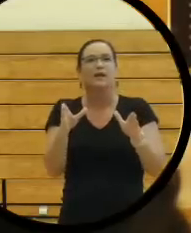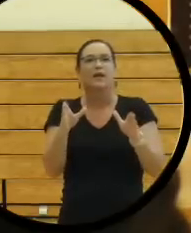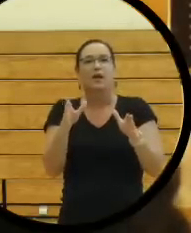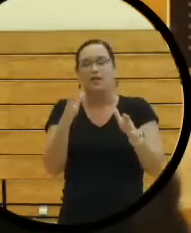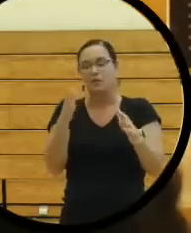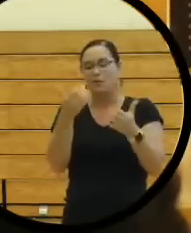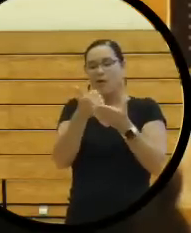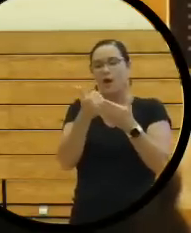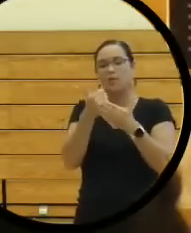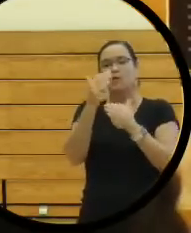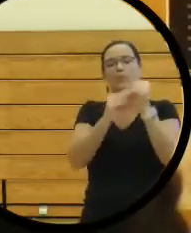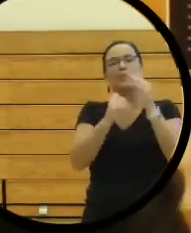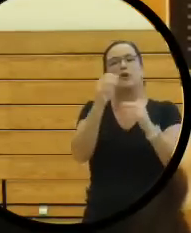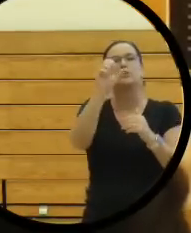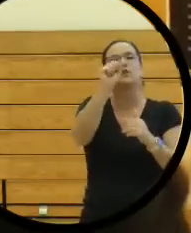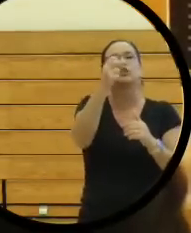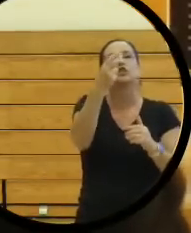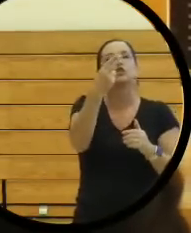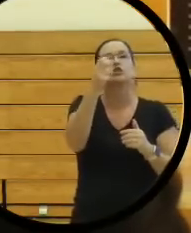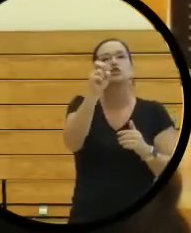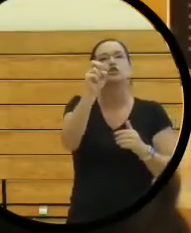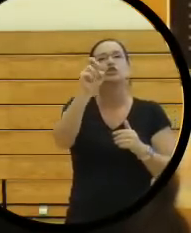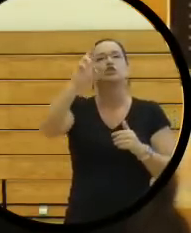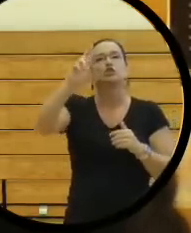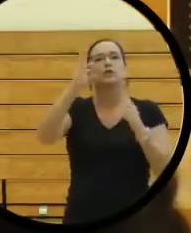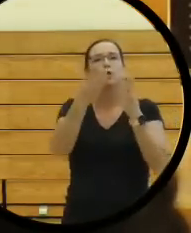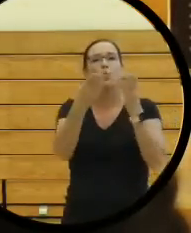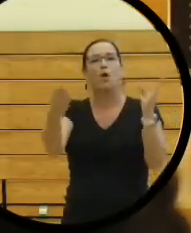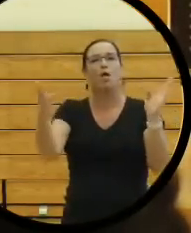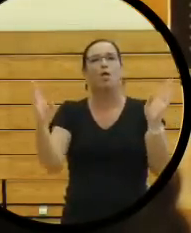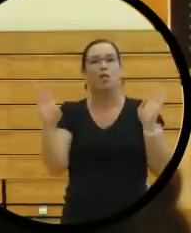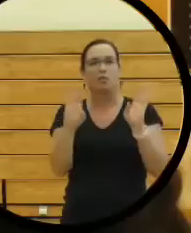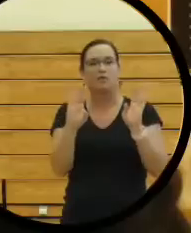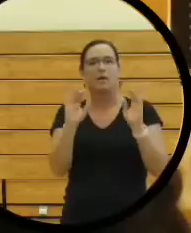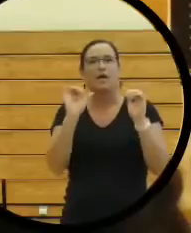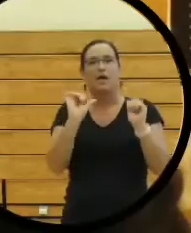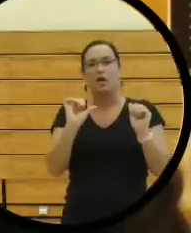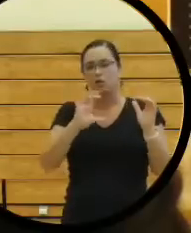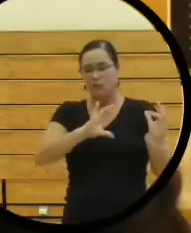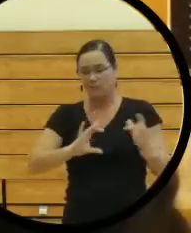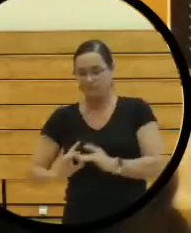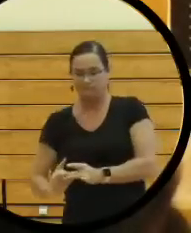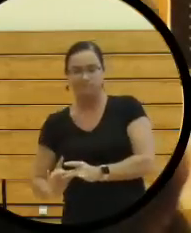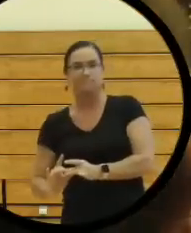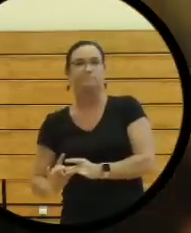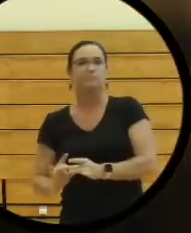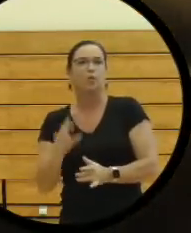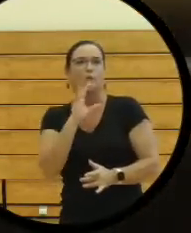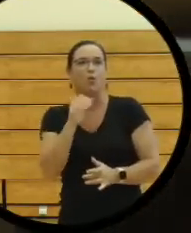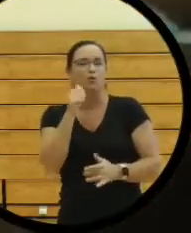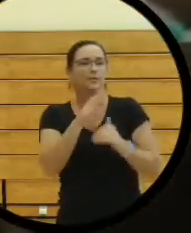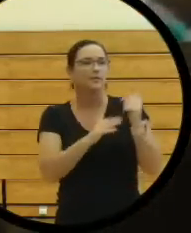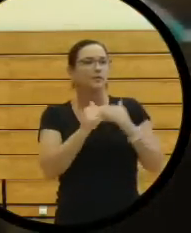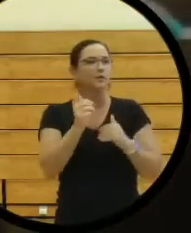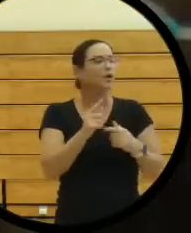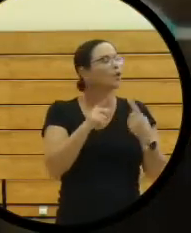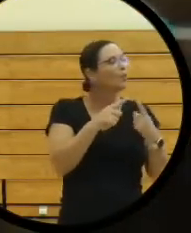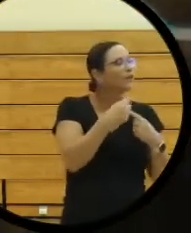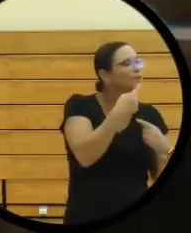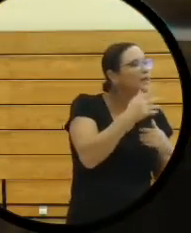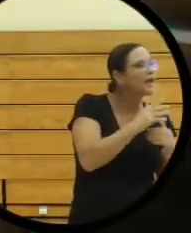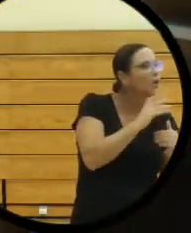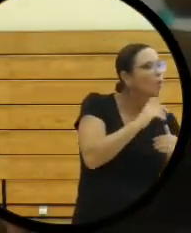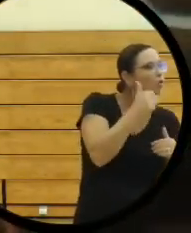walls, that's what they're called. And then you can retrofit older buildings that way. And when you say older